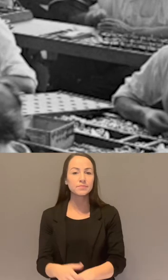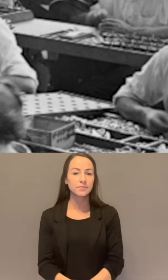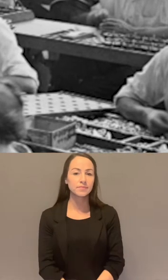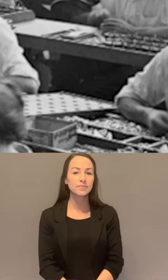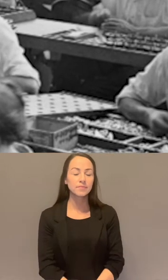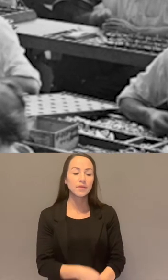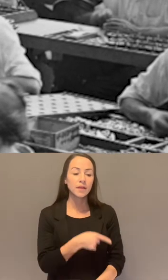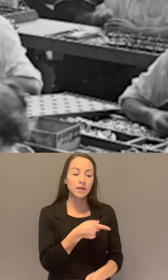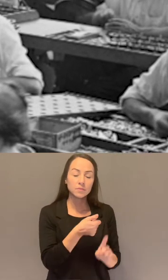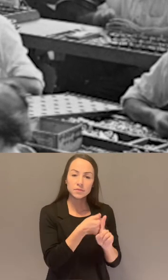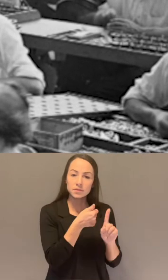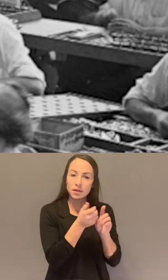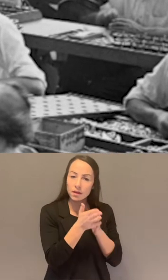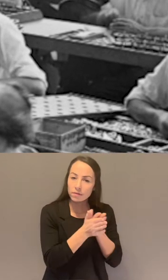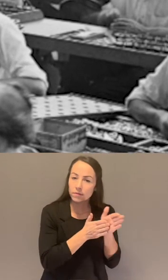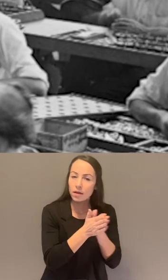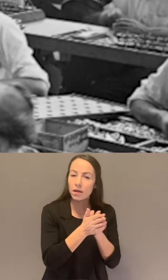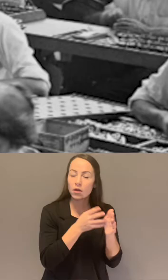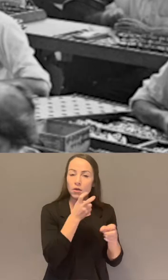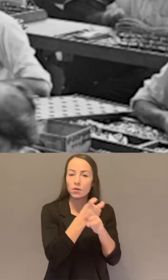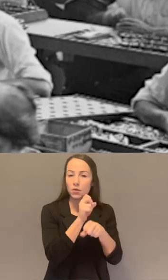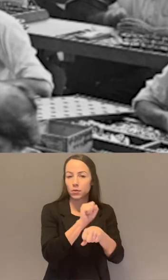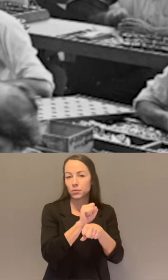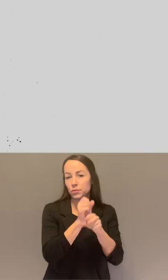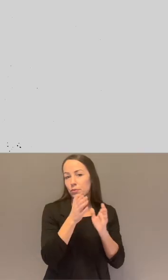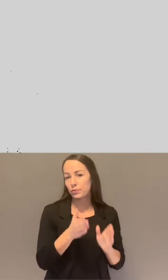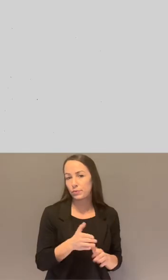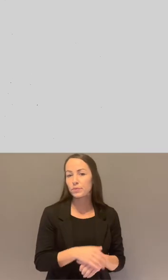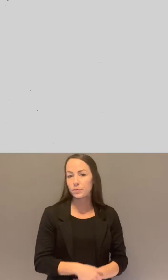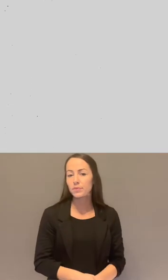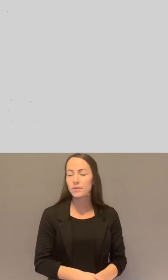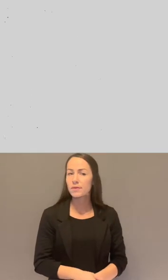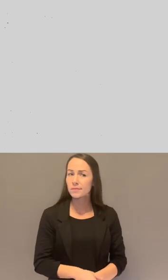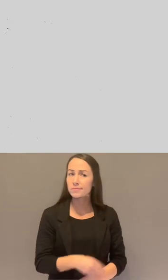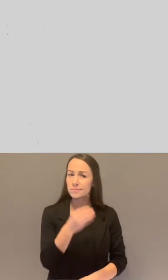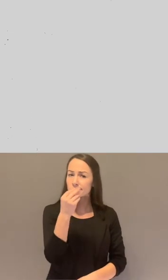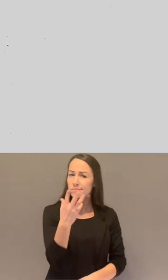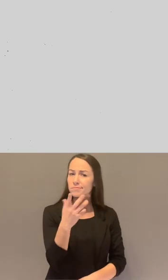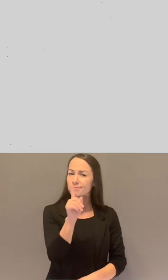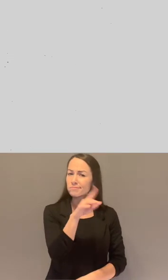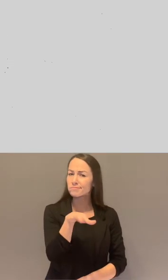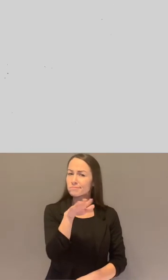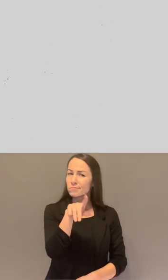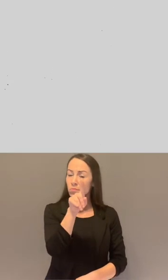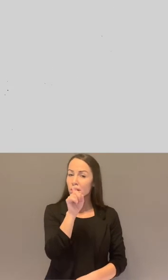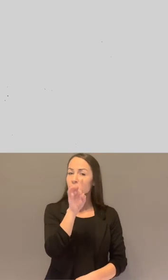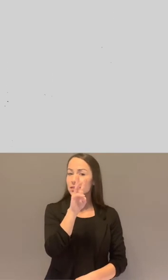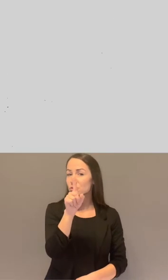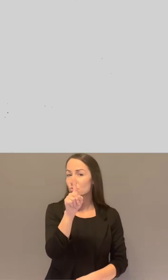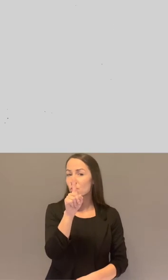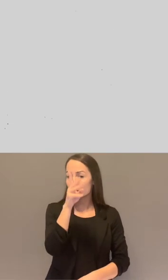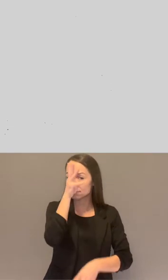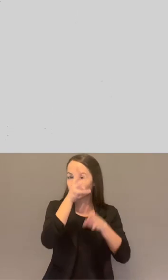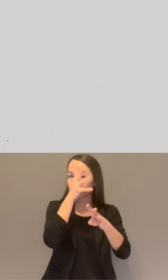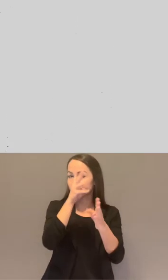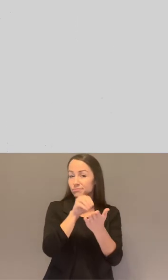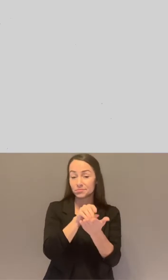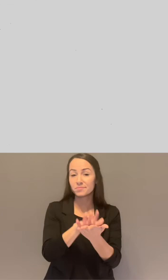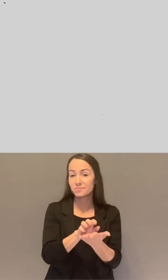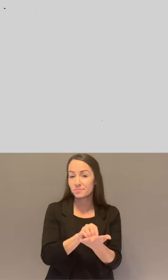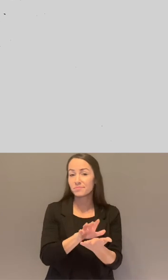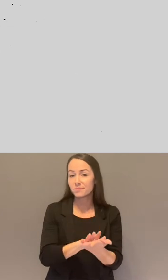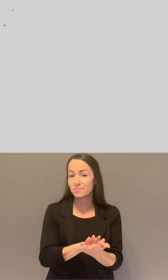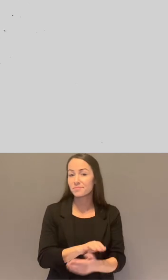hard. He was a dedicated, hard-working employee, and really, I think it was 161 patents that he